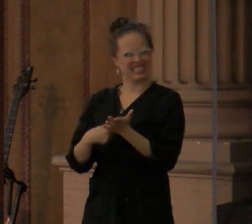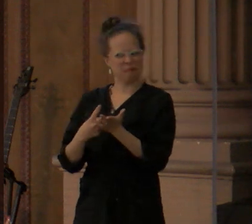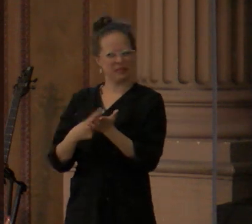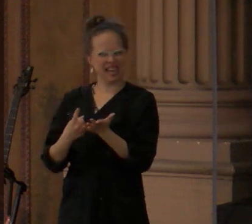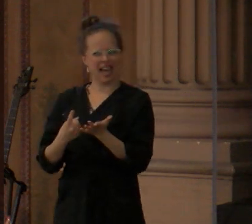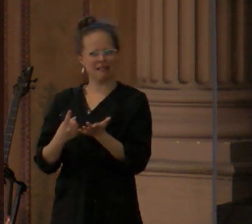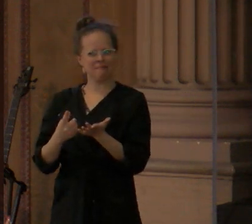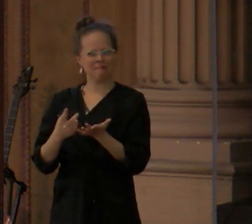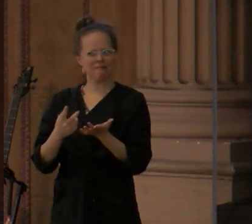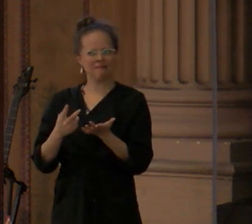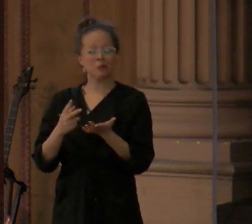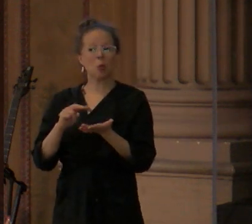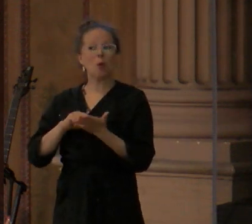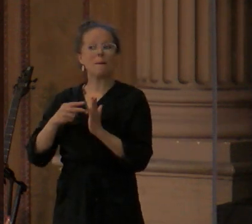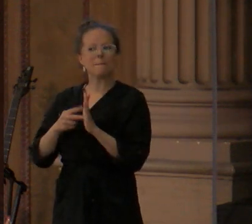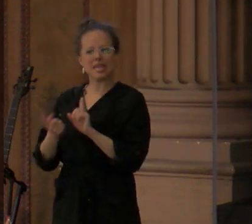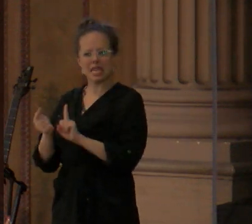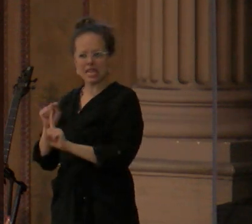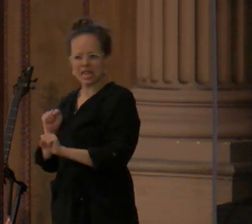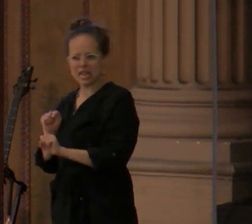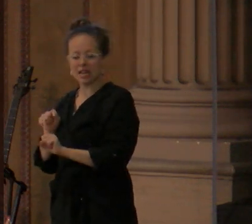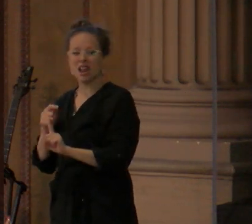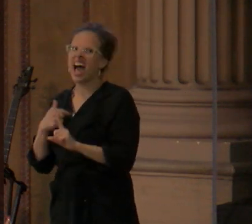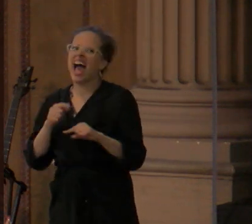without it costing me something.